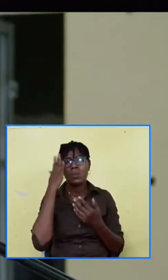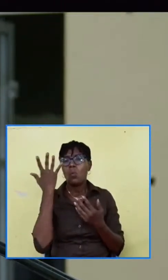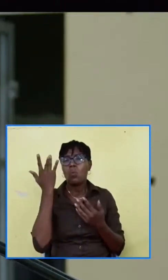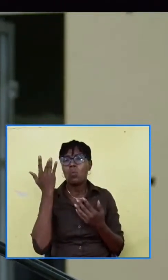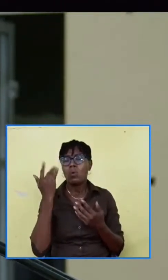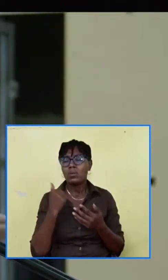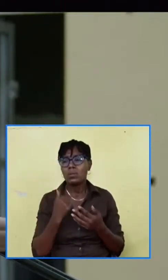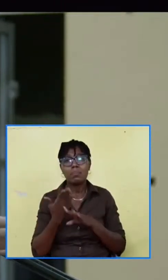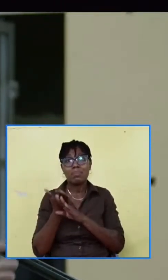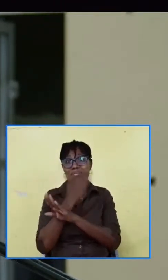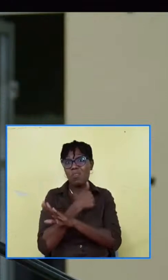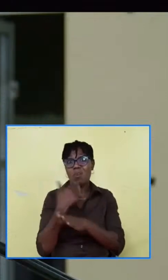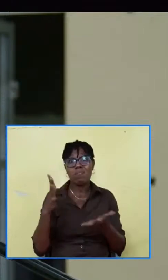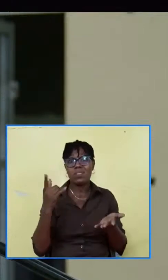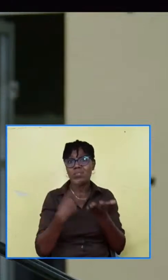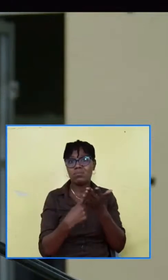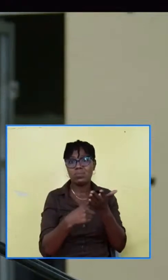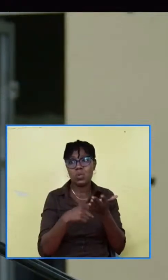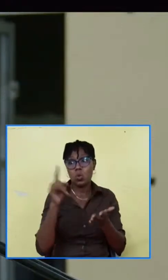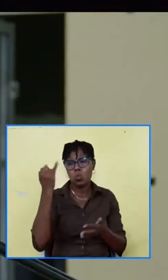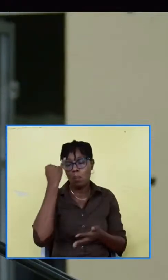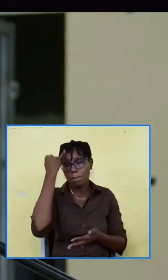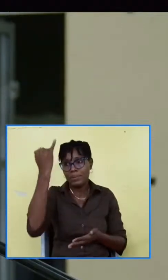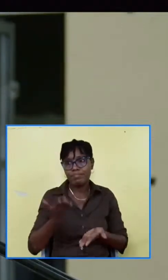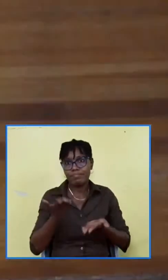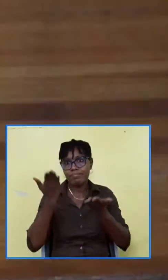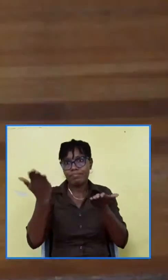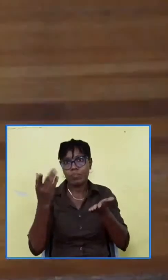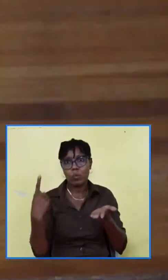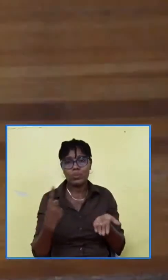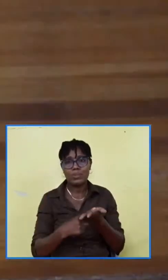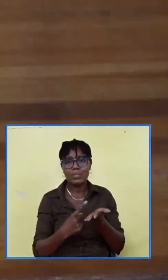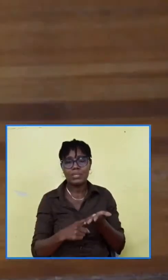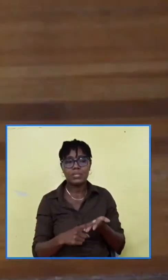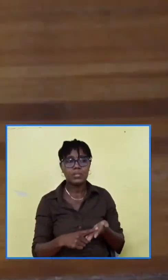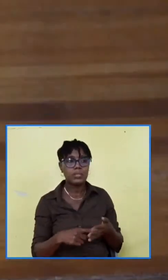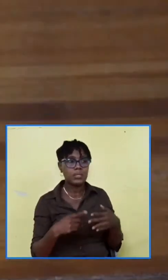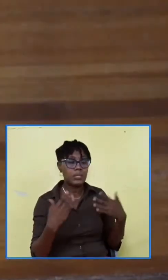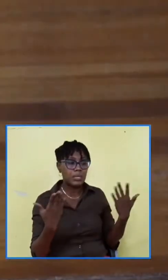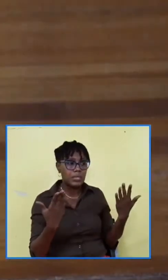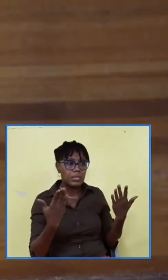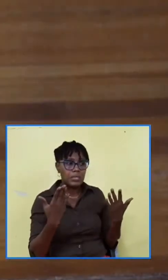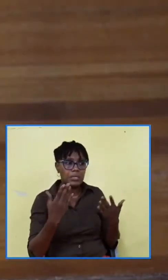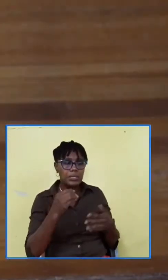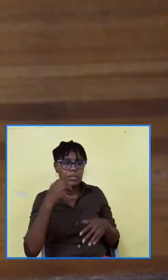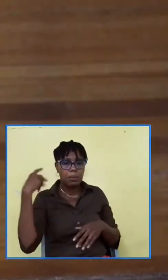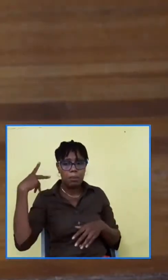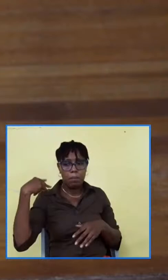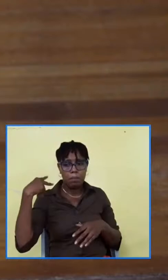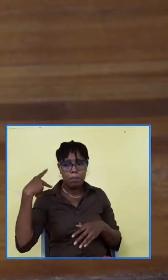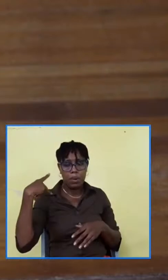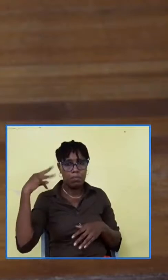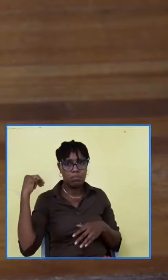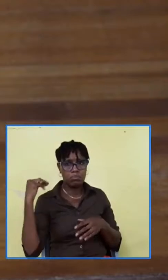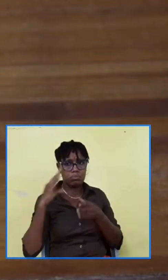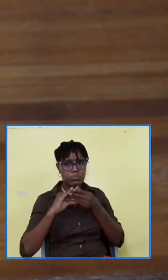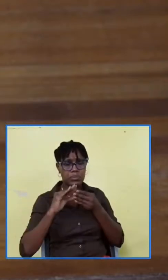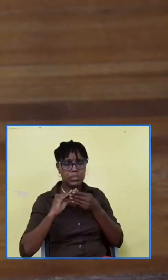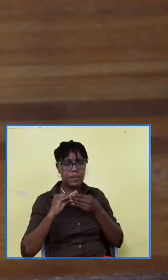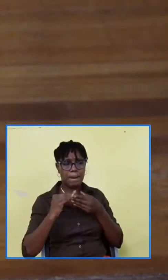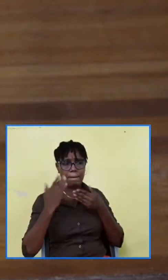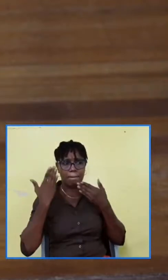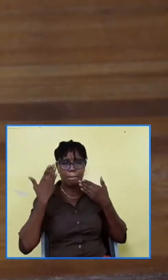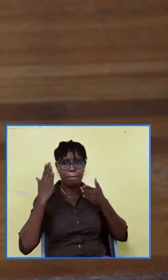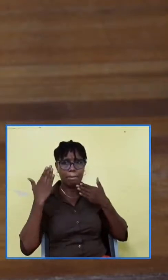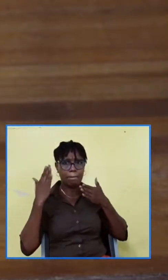discussion. It was your idea. Look, I'm not sure what the Prime Minister said yesterday. I feel like